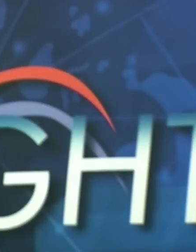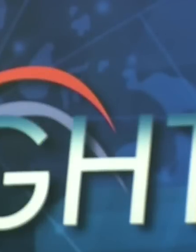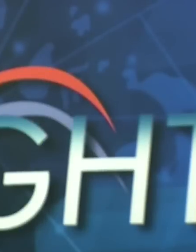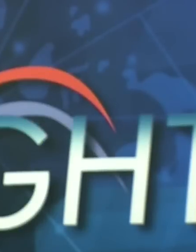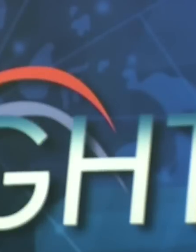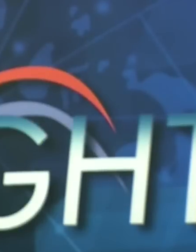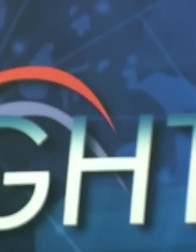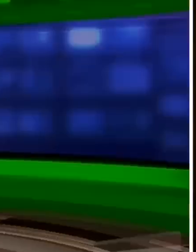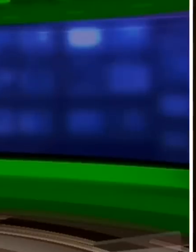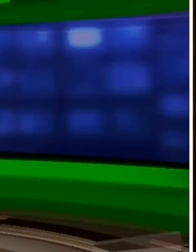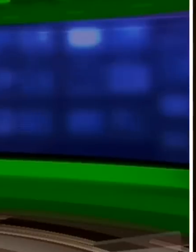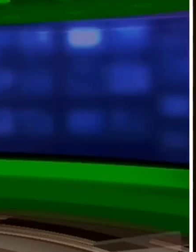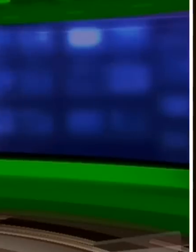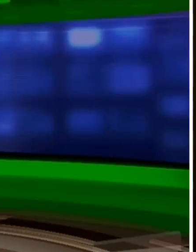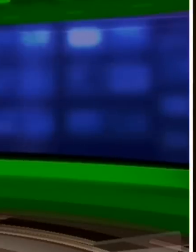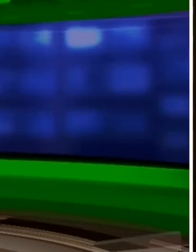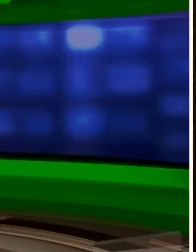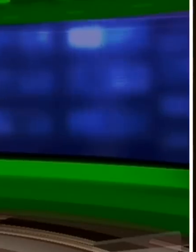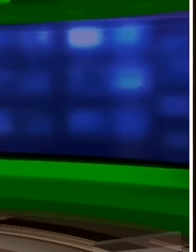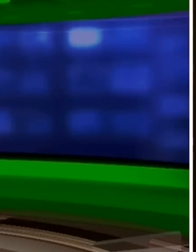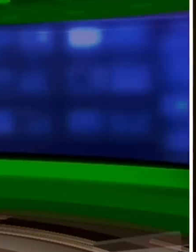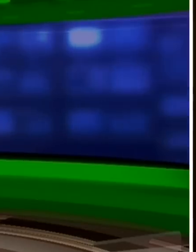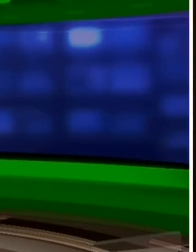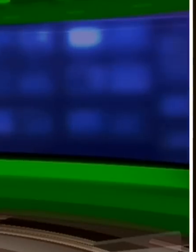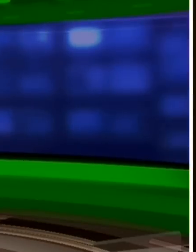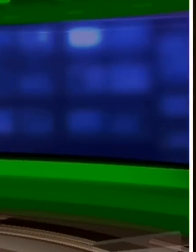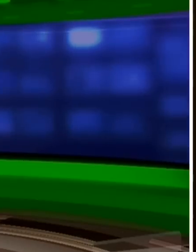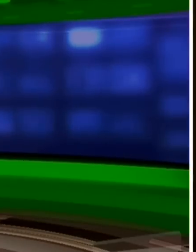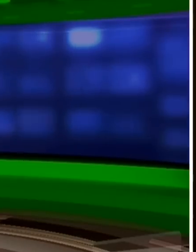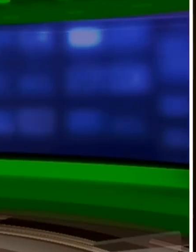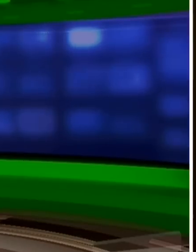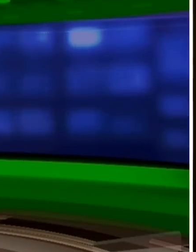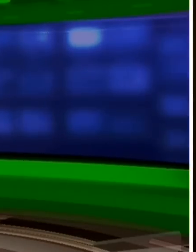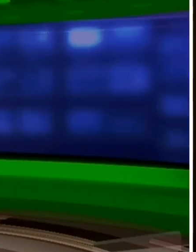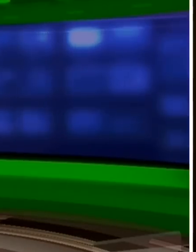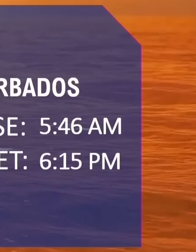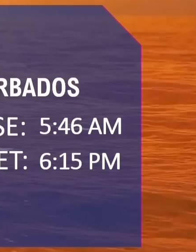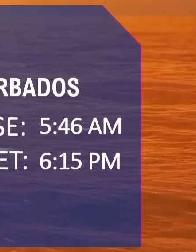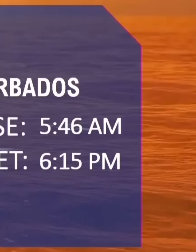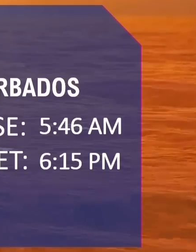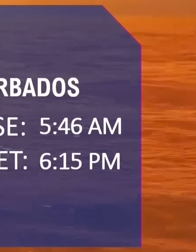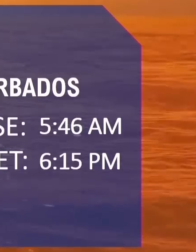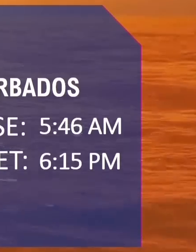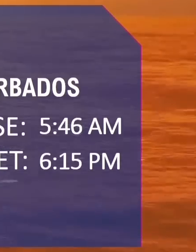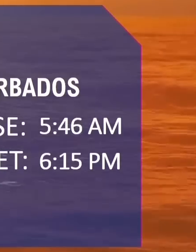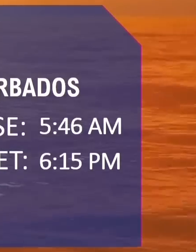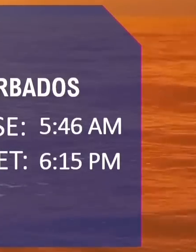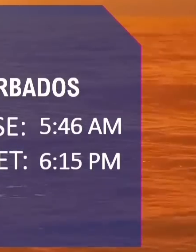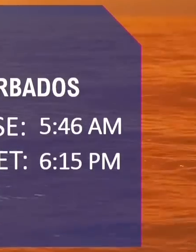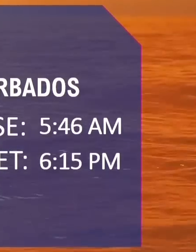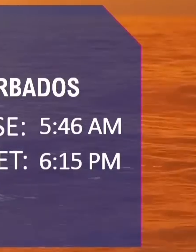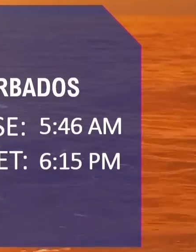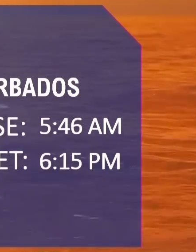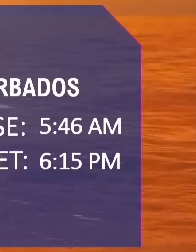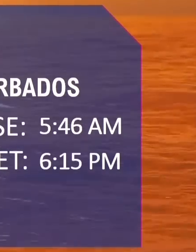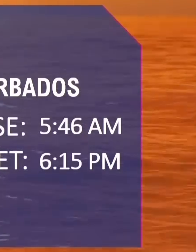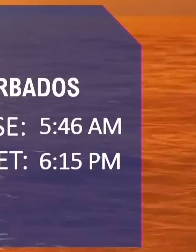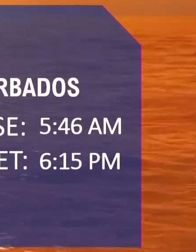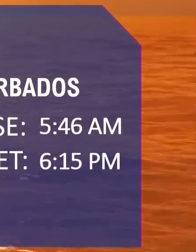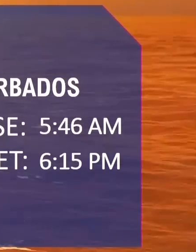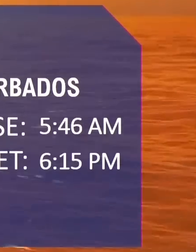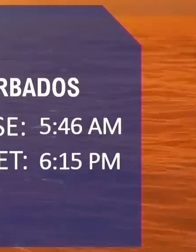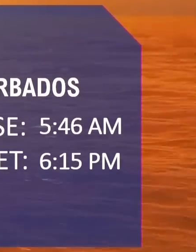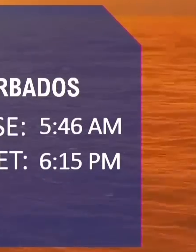Carrie-Ann O'Neill. Carrie-Ann, good evening. Good evening to you, Pearson, and good evening, everyone. In the forecast for tomorrow, the sun is expected to